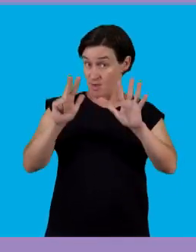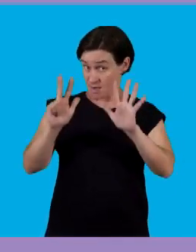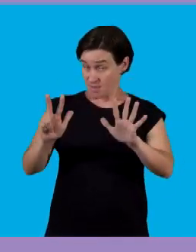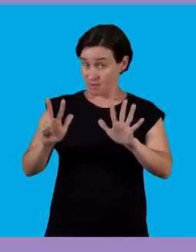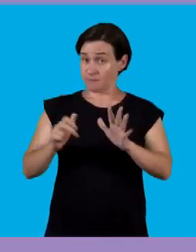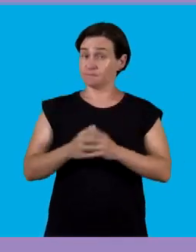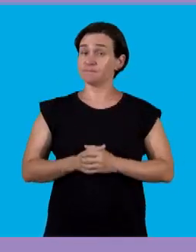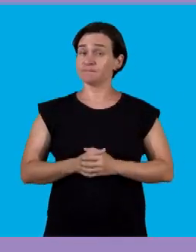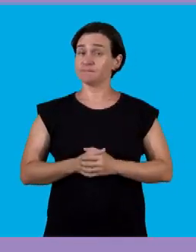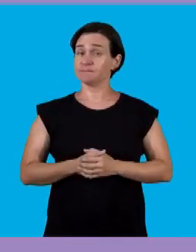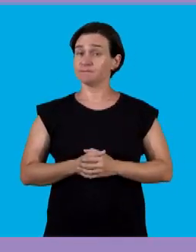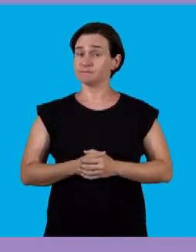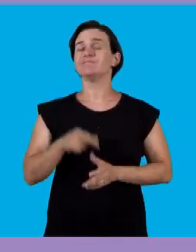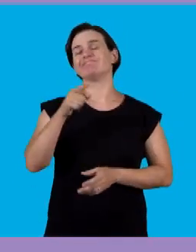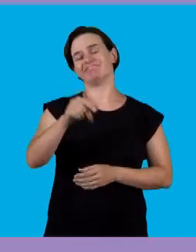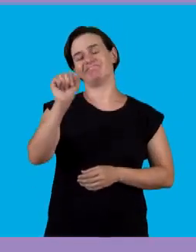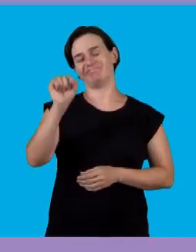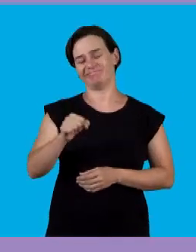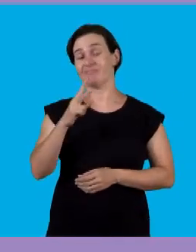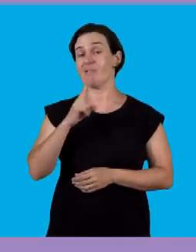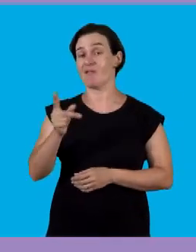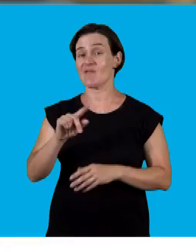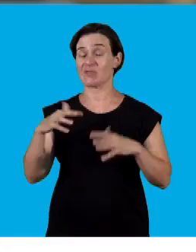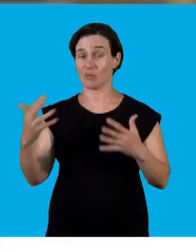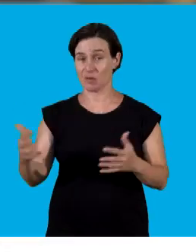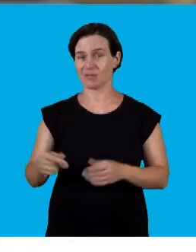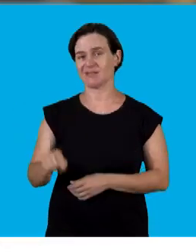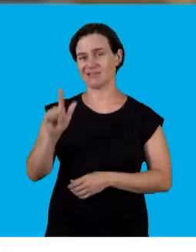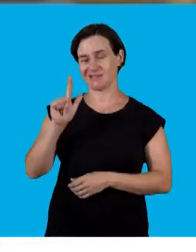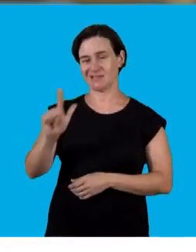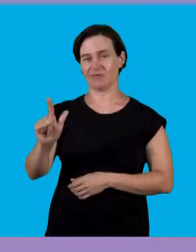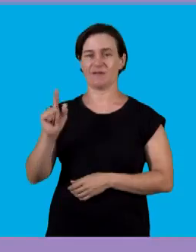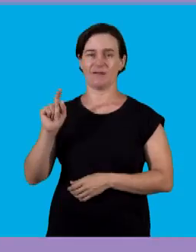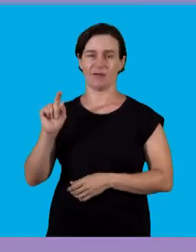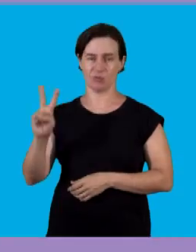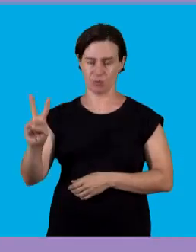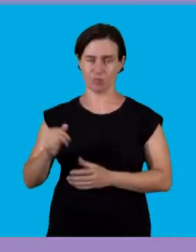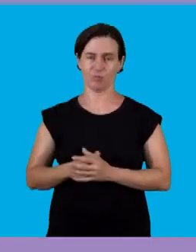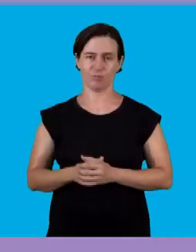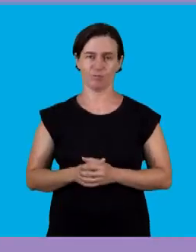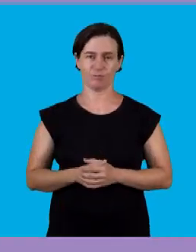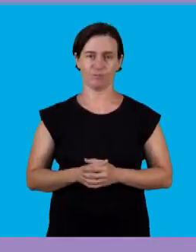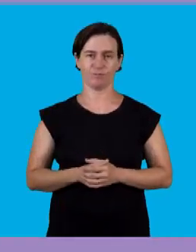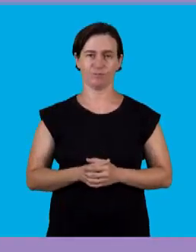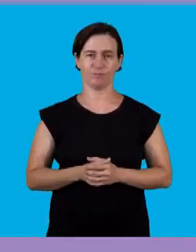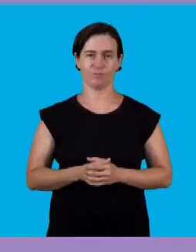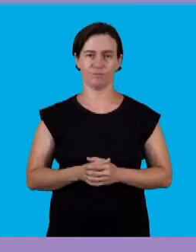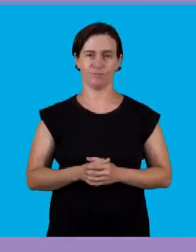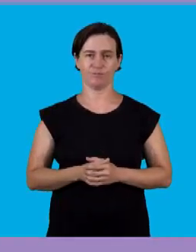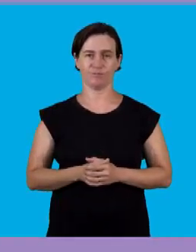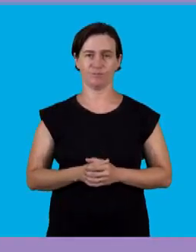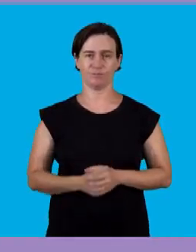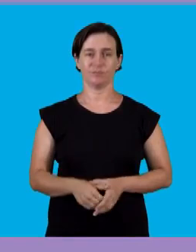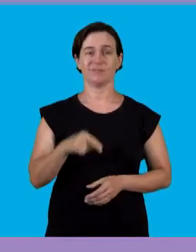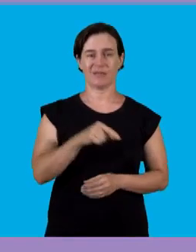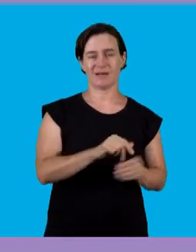9 multiplied by 8. Yes, that is going to give us a 72.